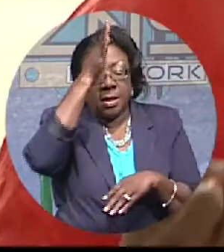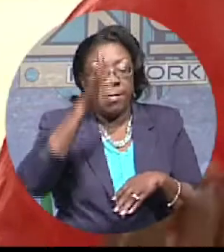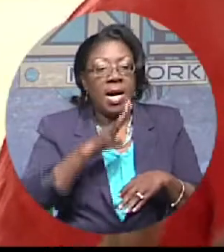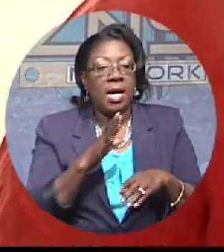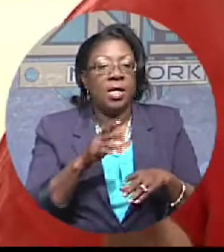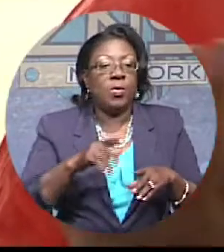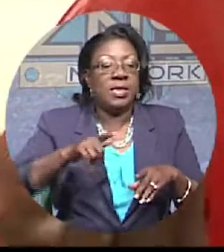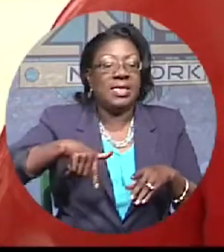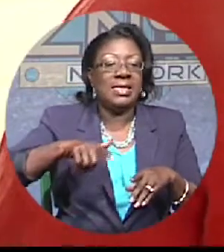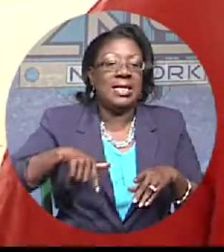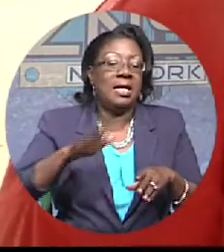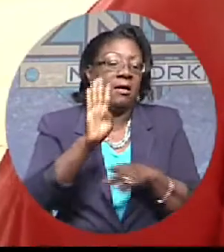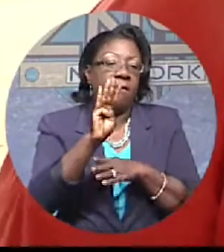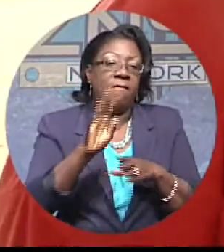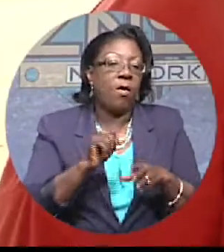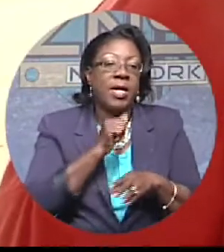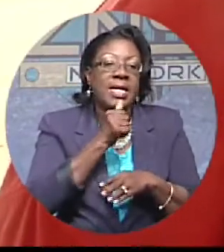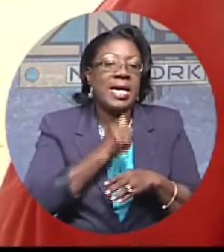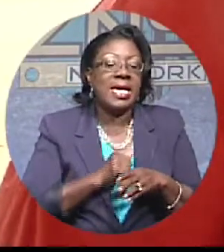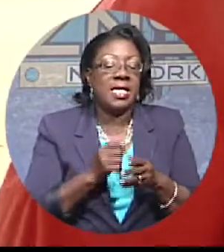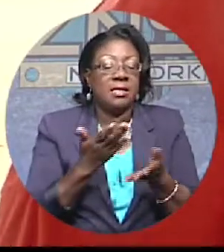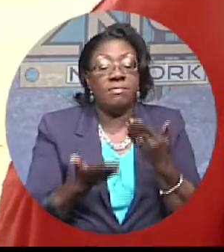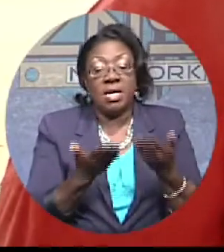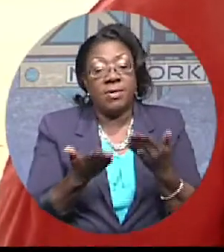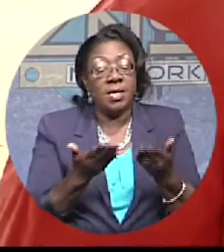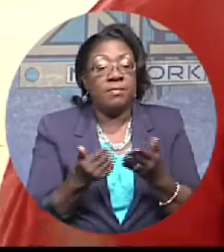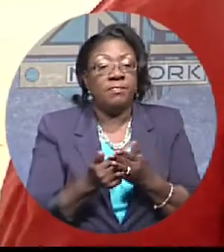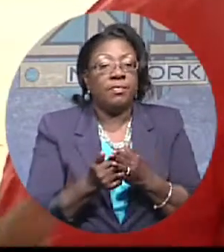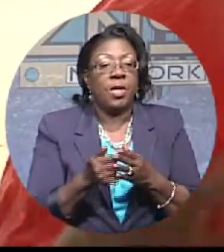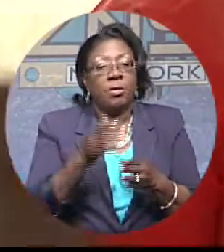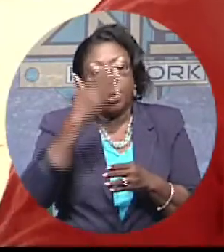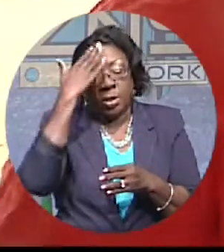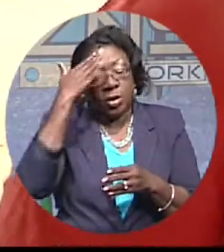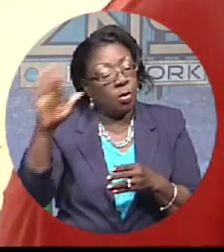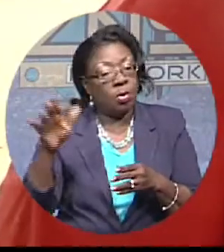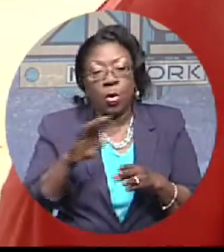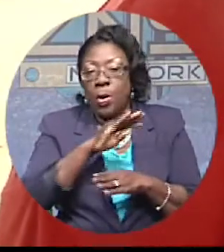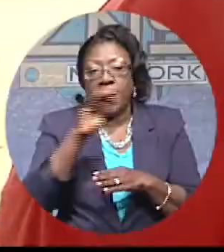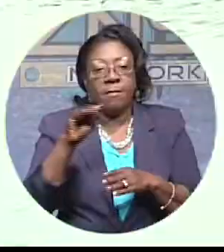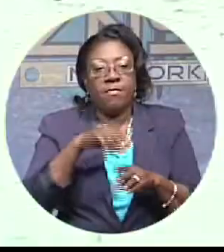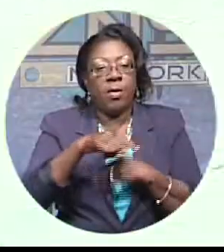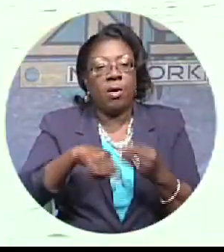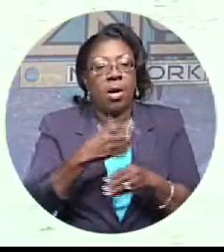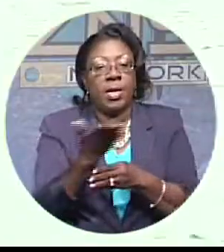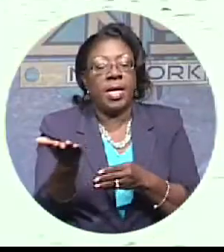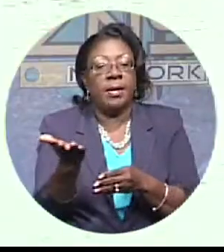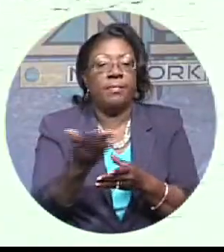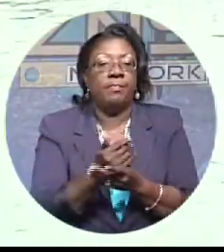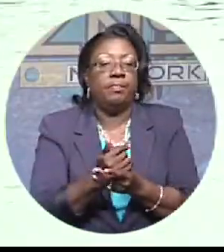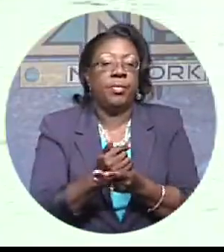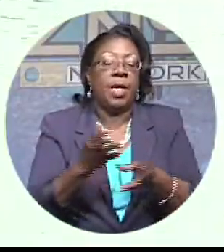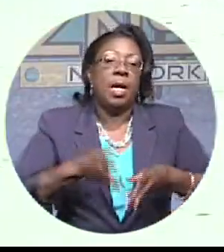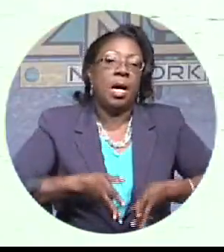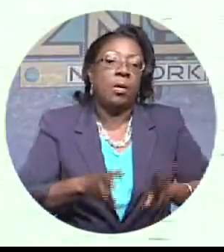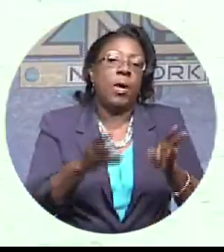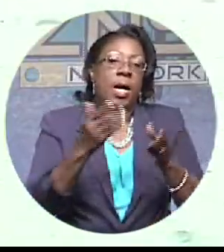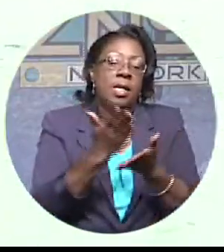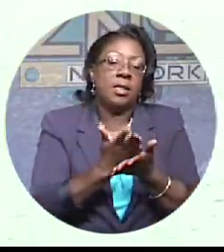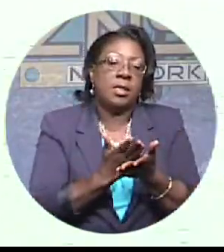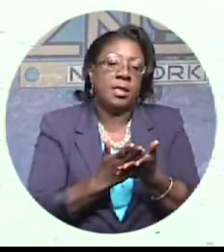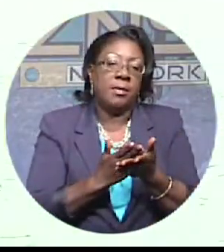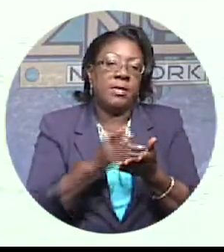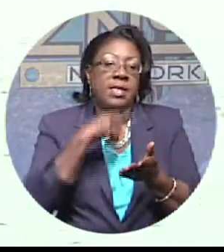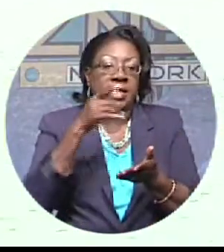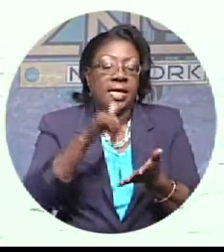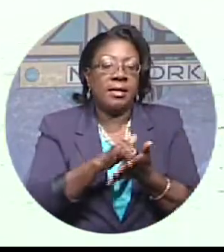in his late 40s, probably early 50s. So we don't know his face from around here. And while some speculate that the man